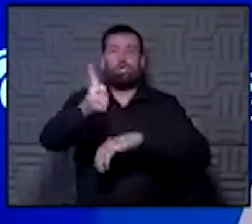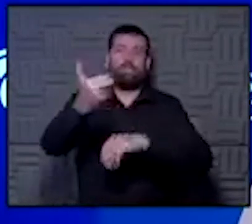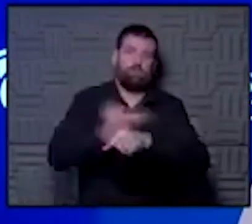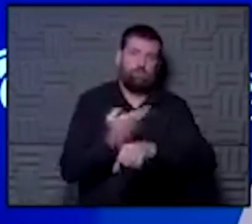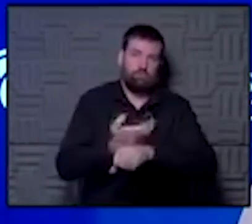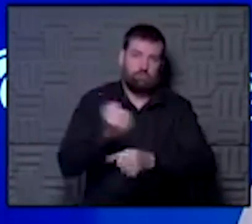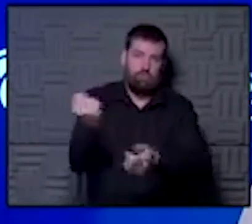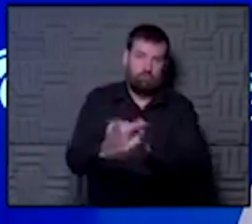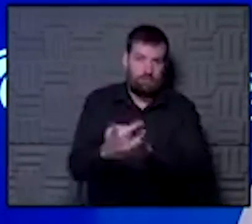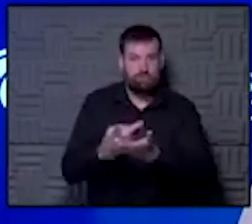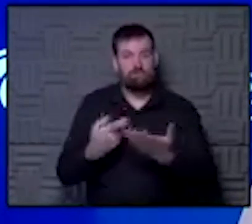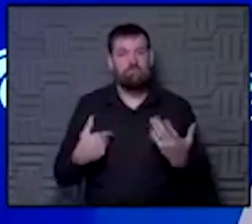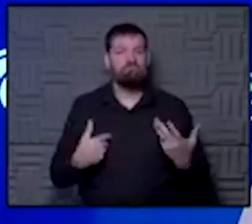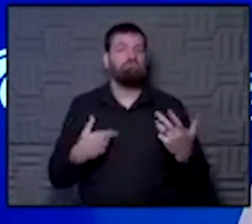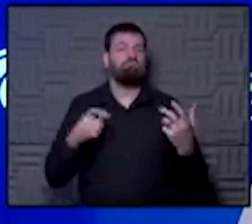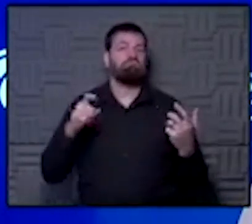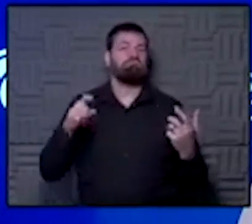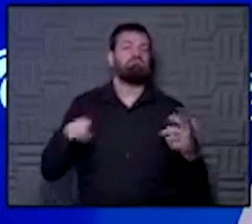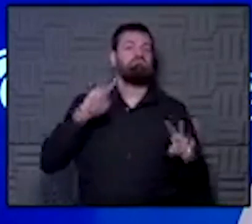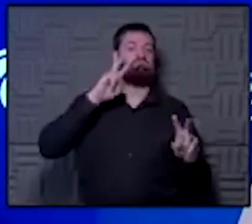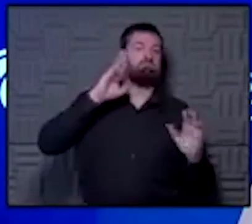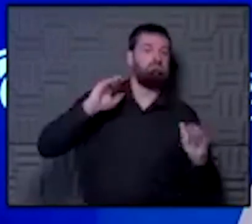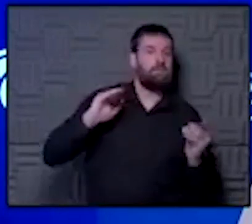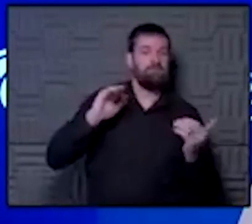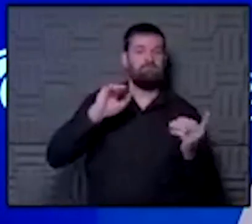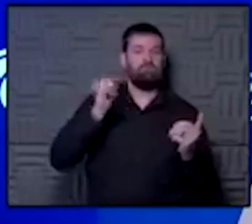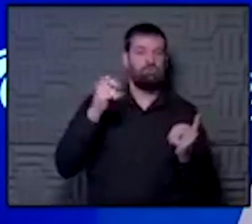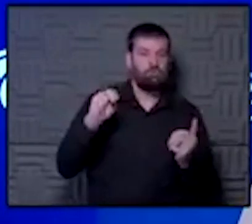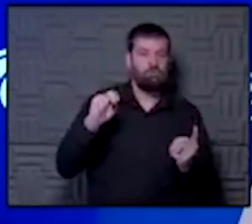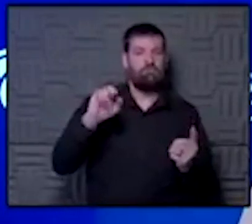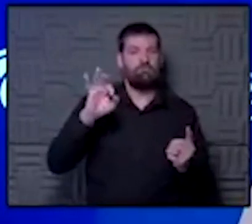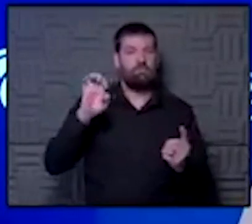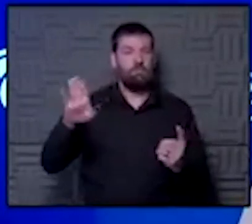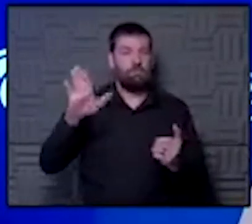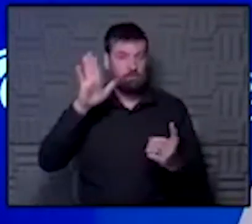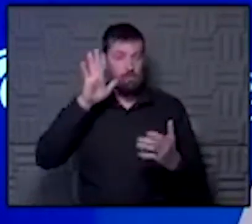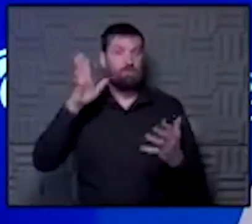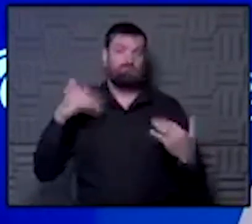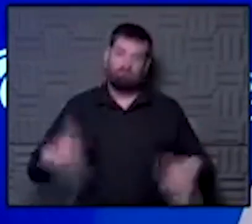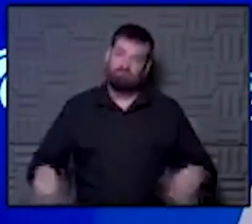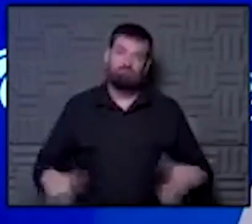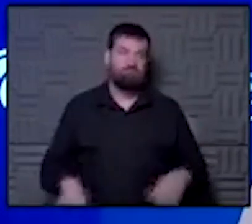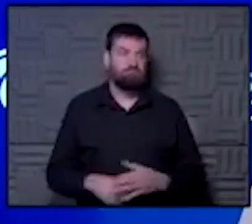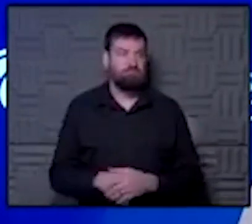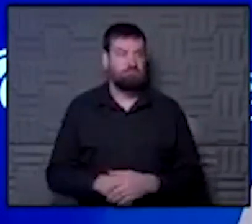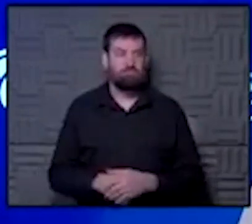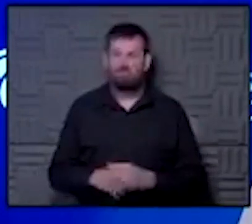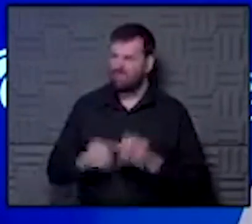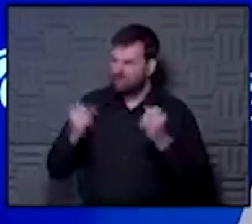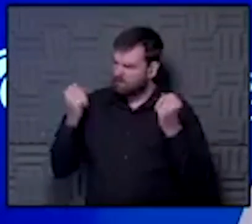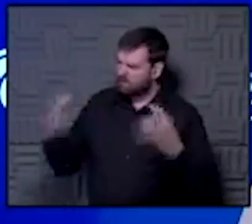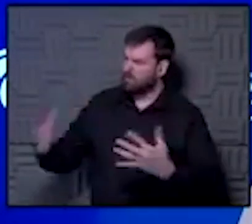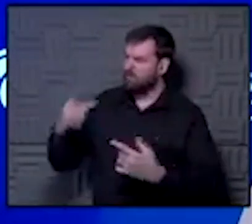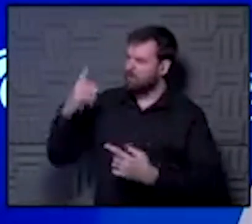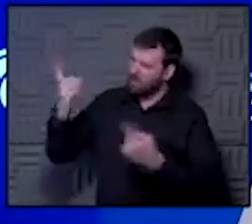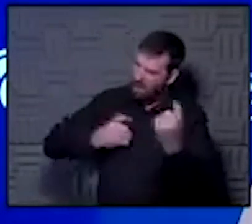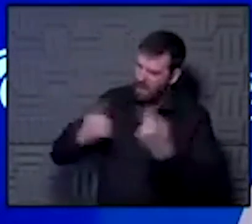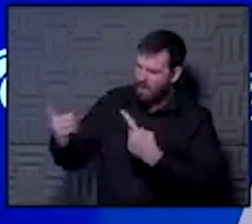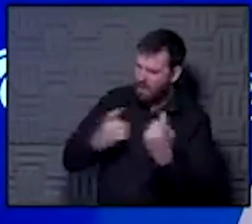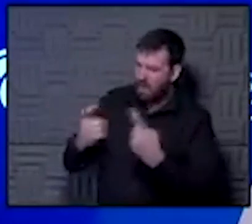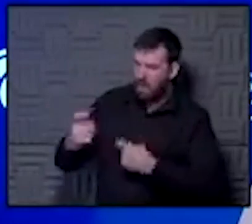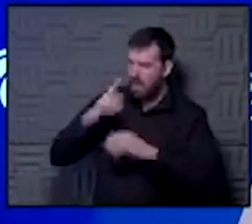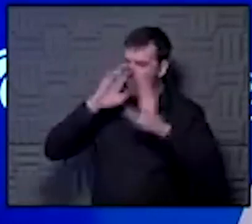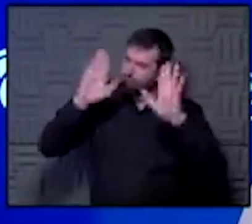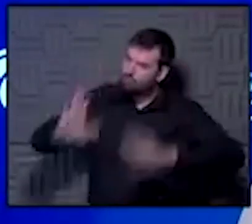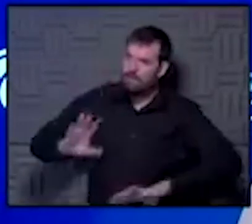data, and we expect that that'll be out sometime in January or February, and that'll be a game changer. So. Okay. We are getting so many great questions coming in this morning, if I